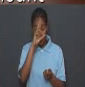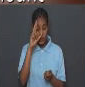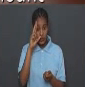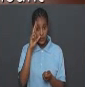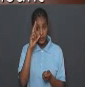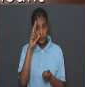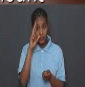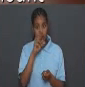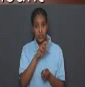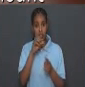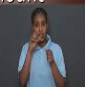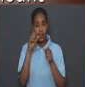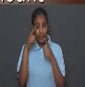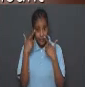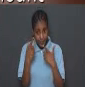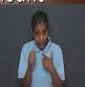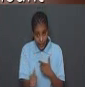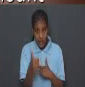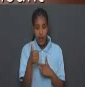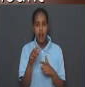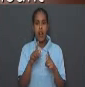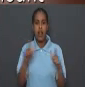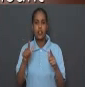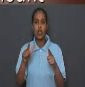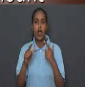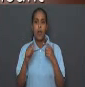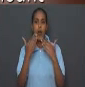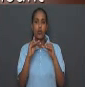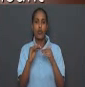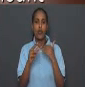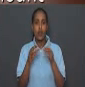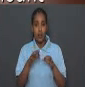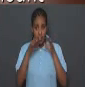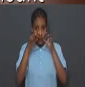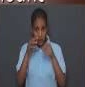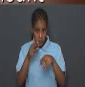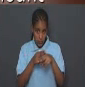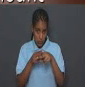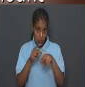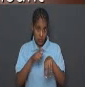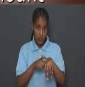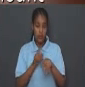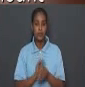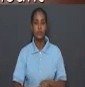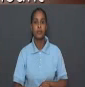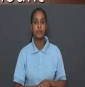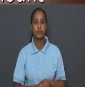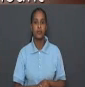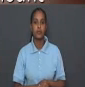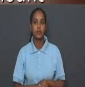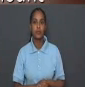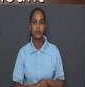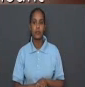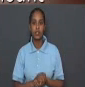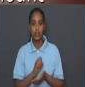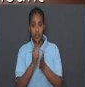automobiles because they can deliver a large amount of current in a short amount of